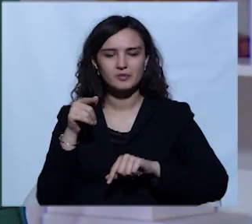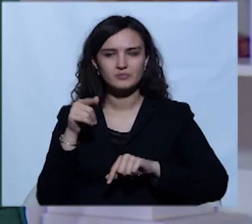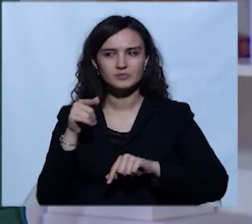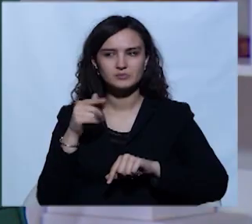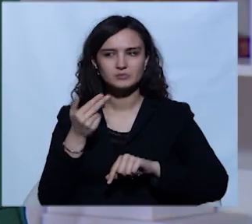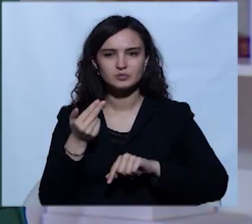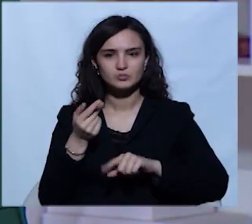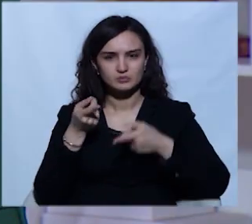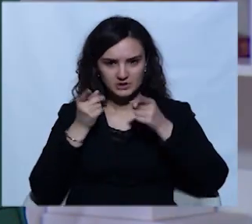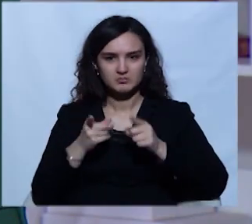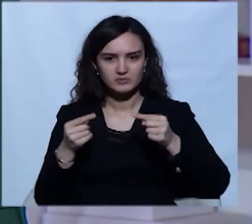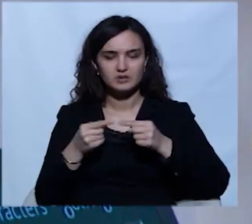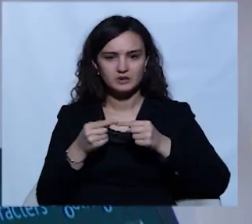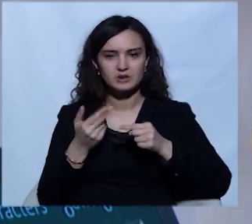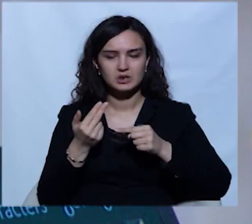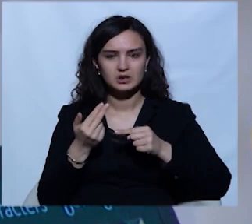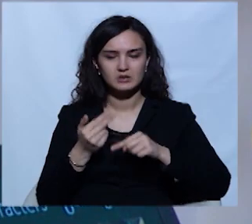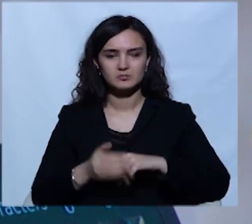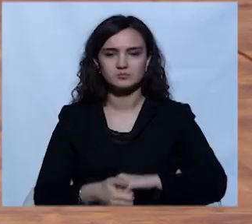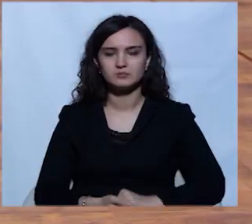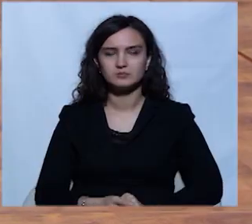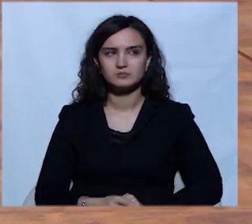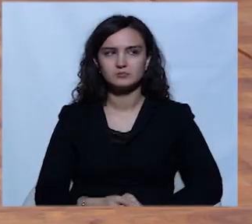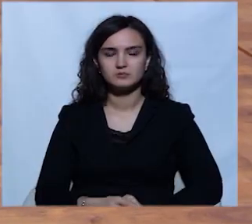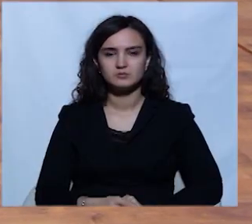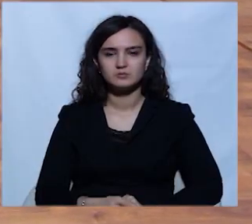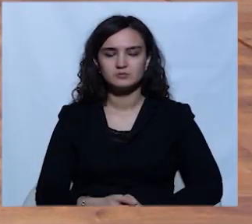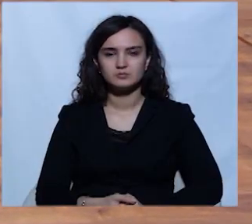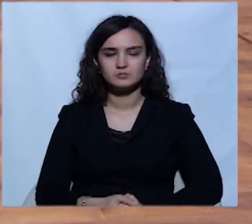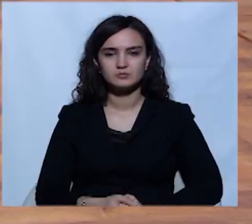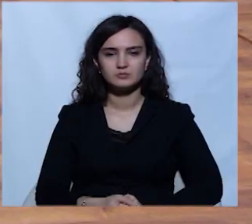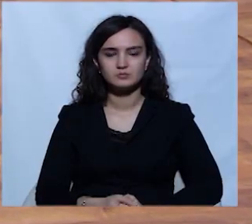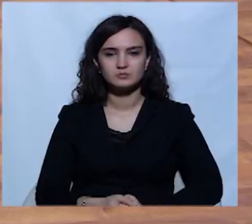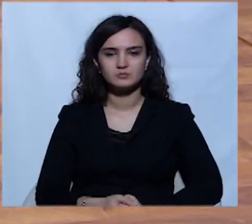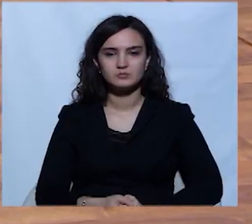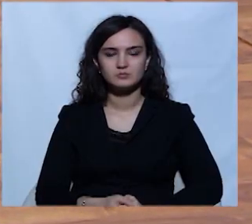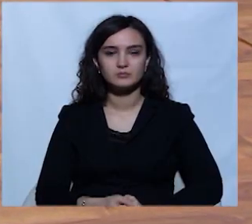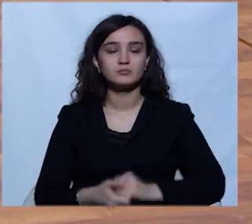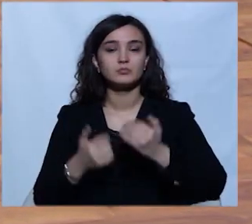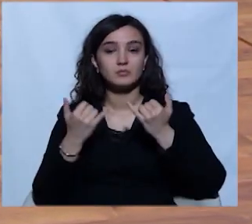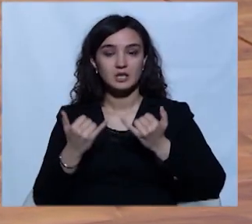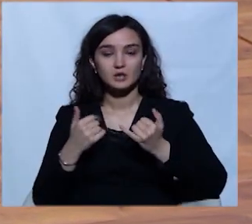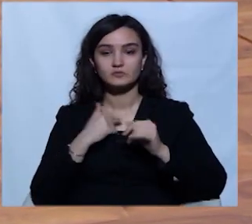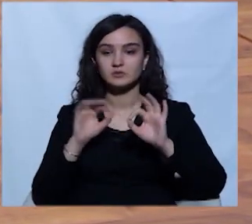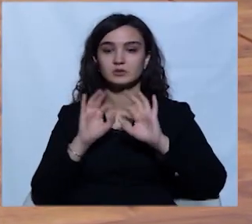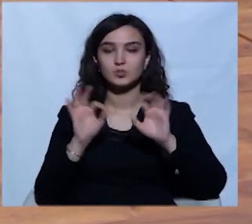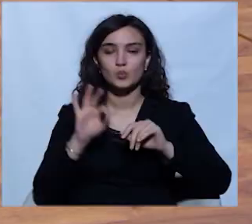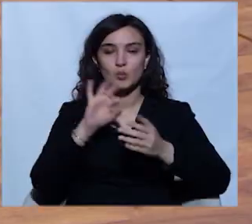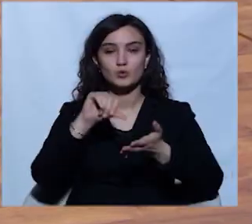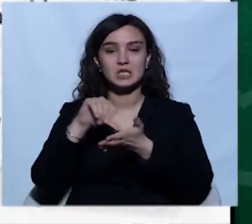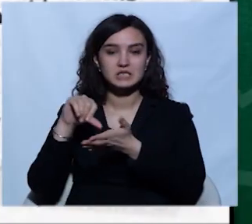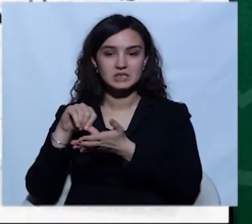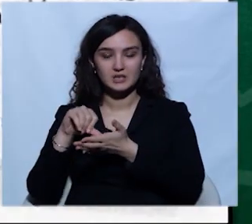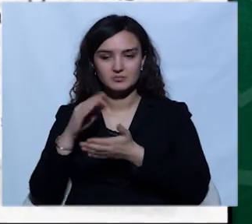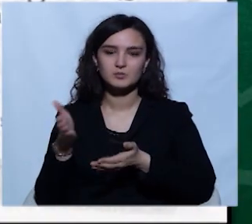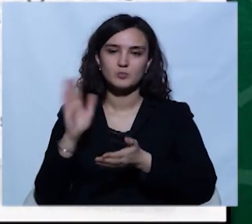Yes, so that's they true. Something to relate there. Yeah, good observation. So now that we talked about the characters, let's